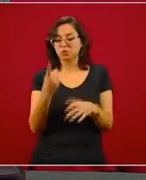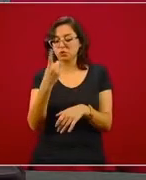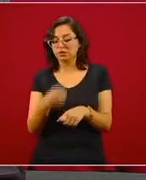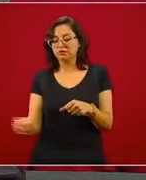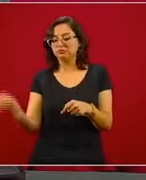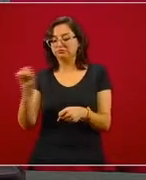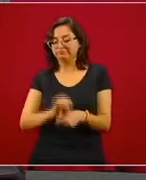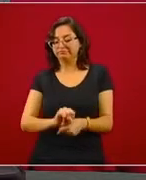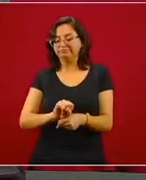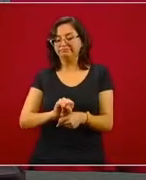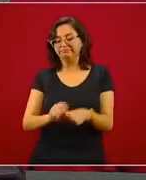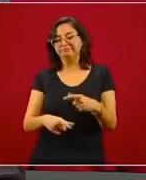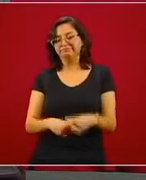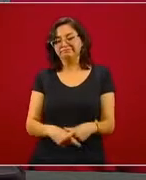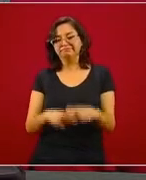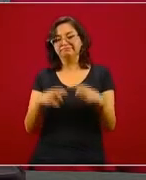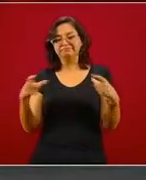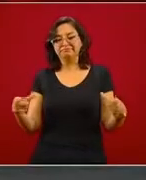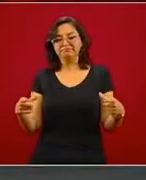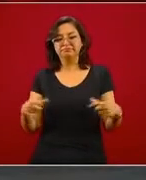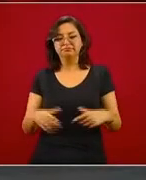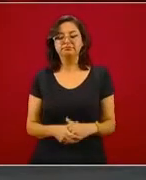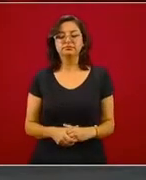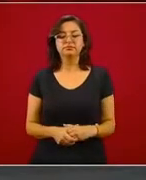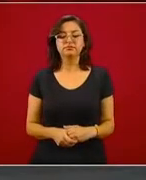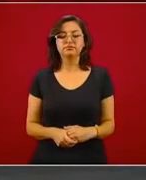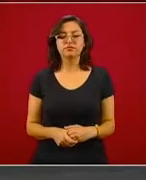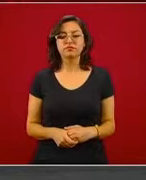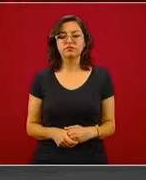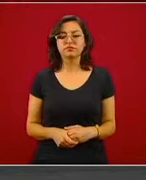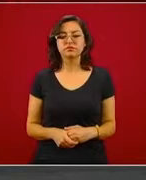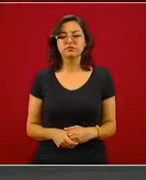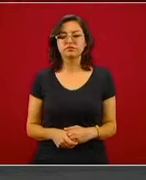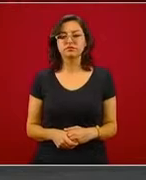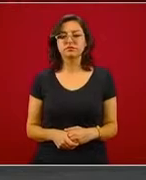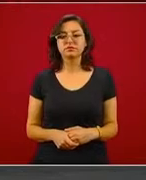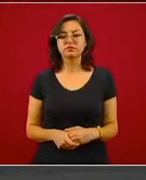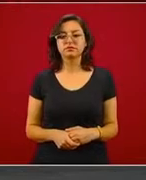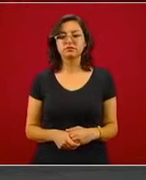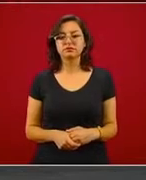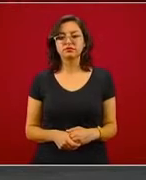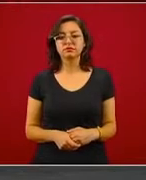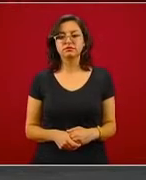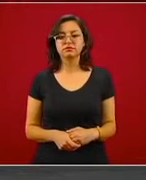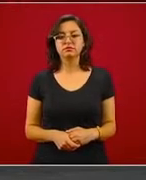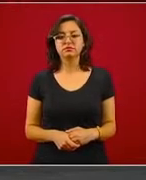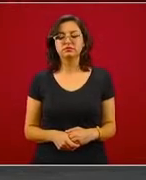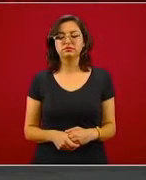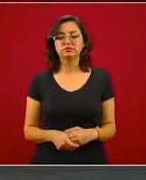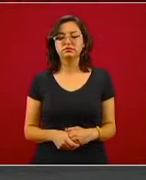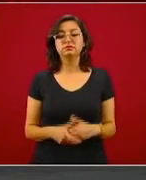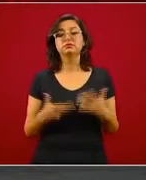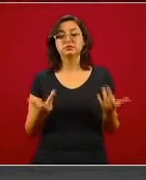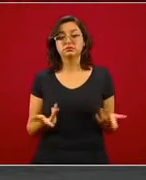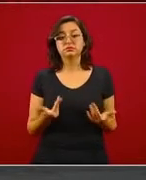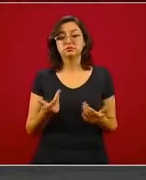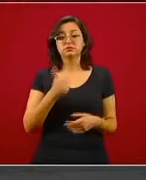expected frequency. And this way we can see how in this week we had an